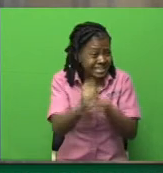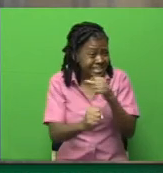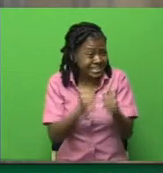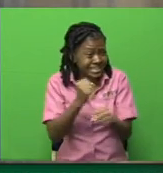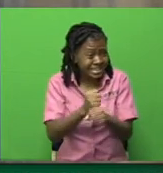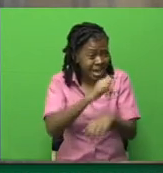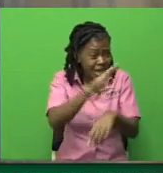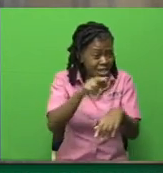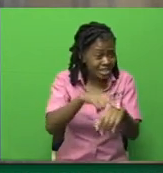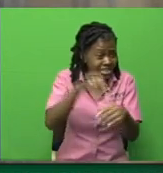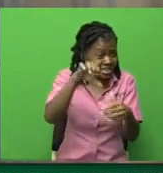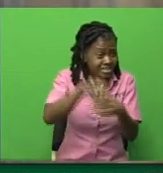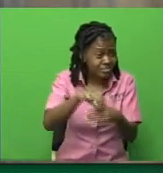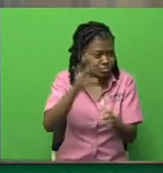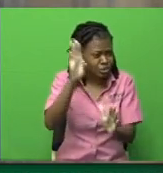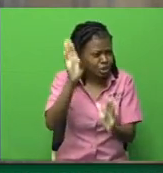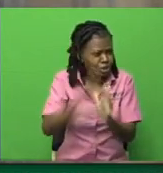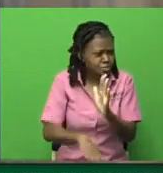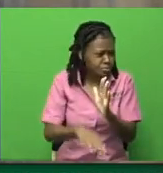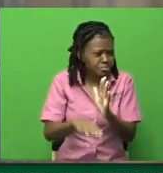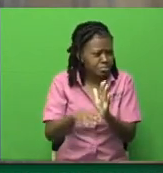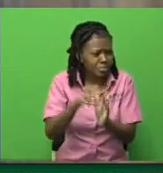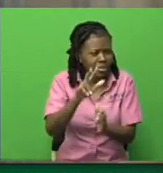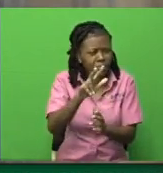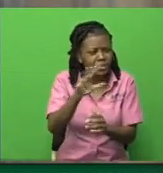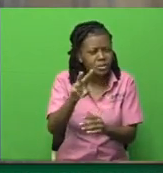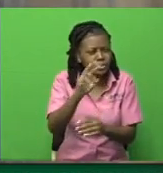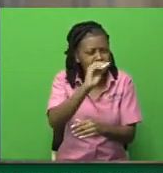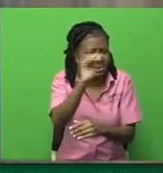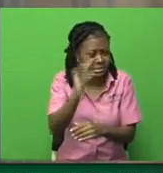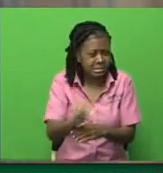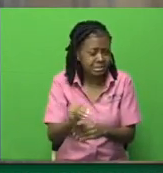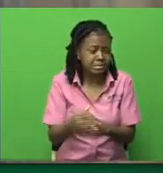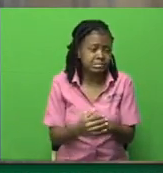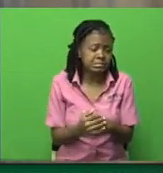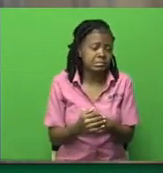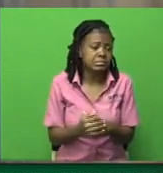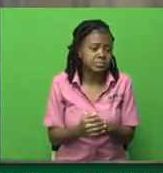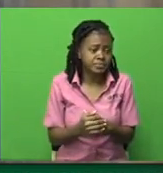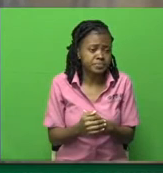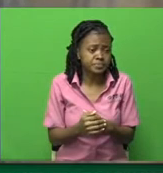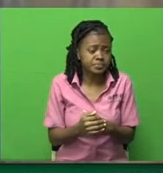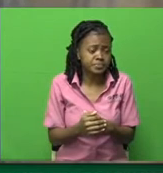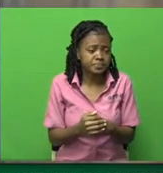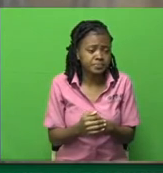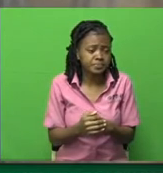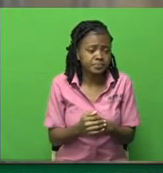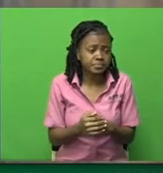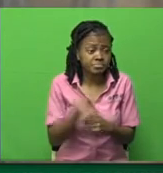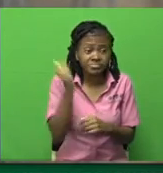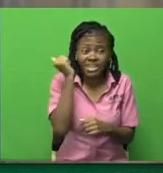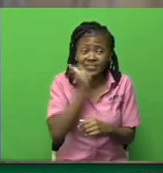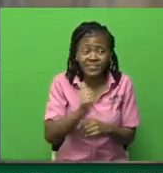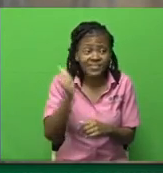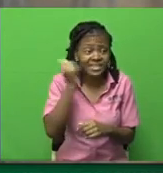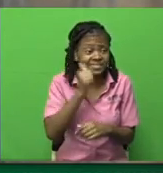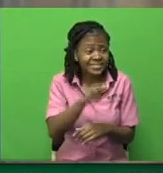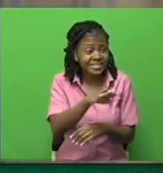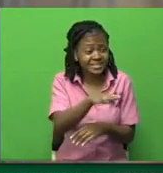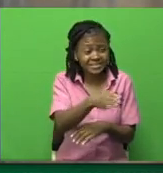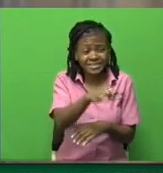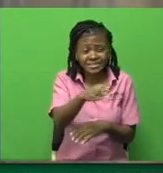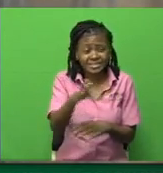production has fallen by 32 percent on every measure in every metric the evidence is